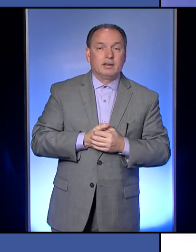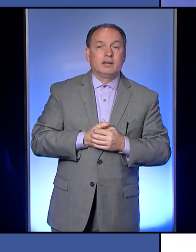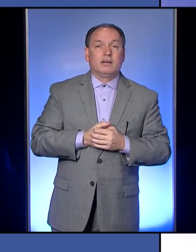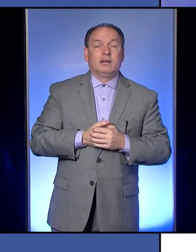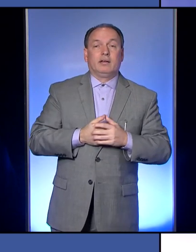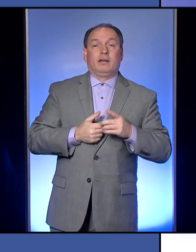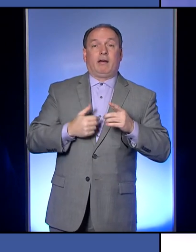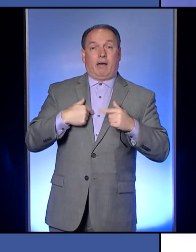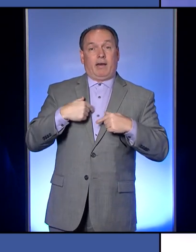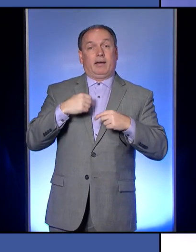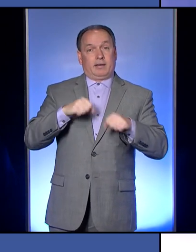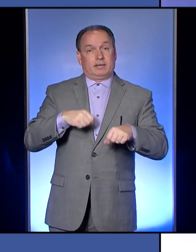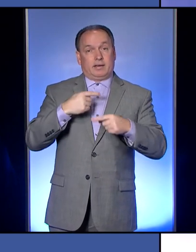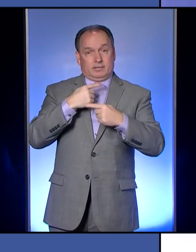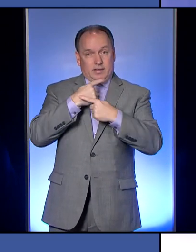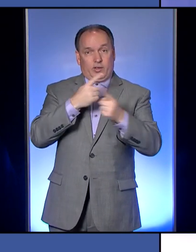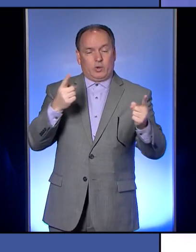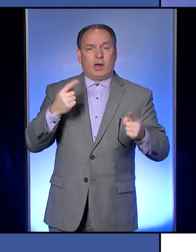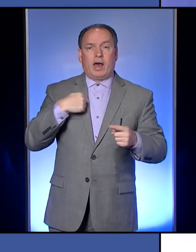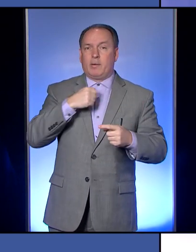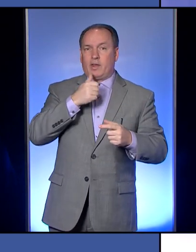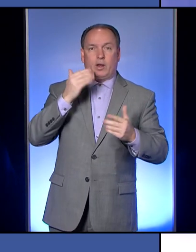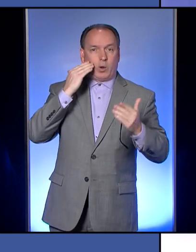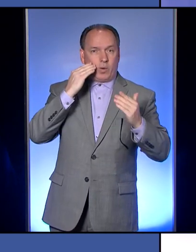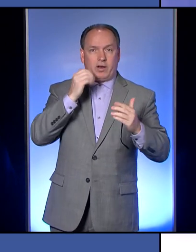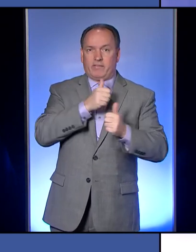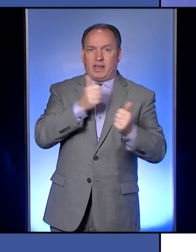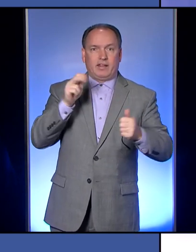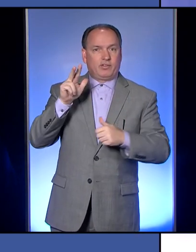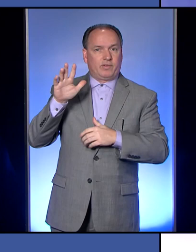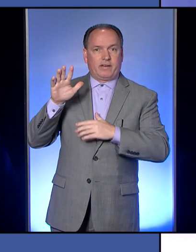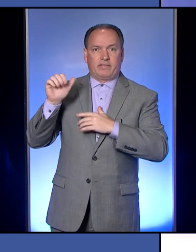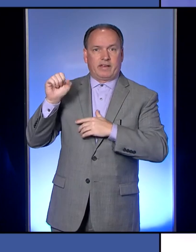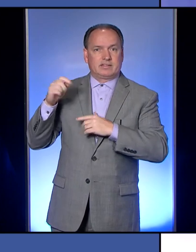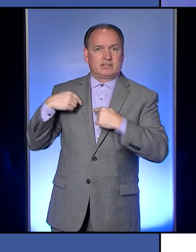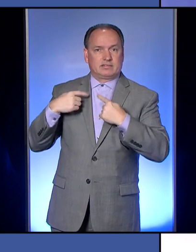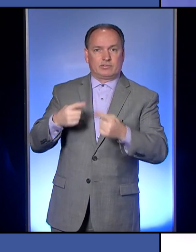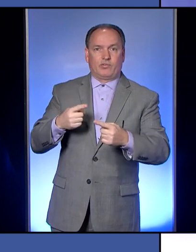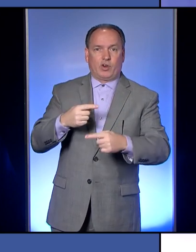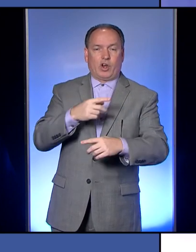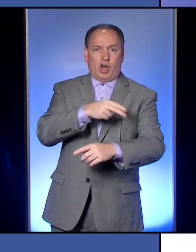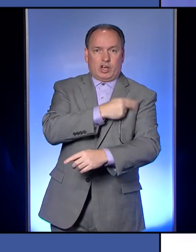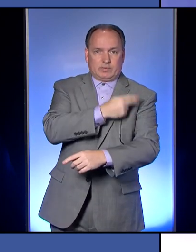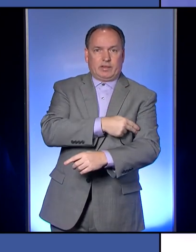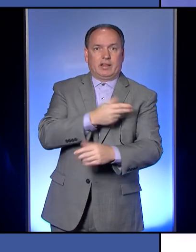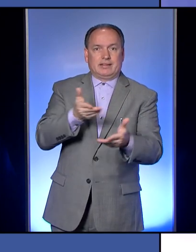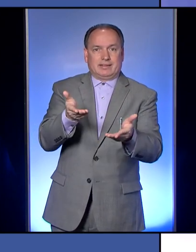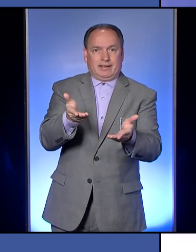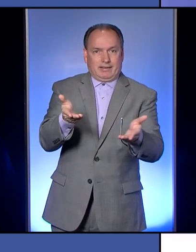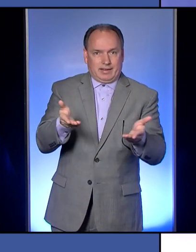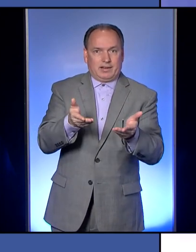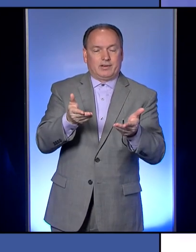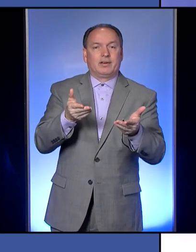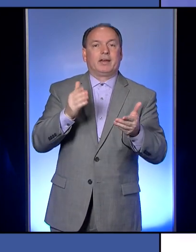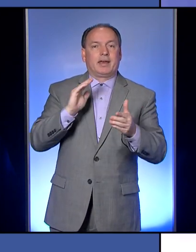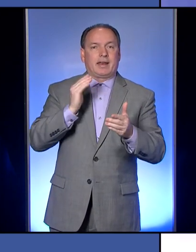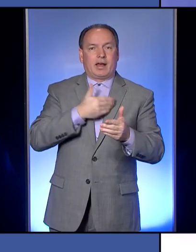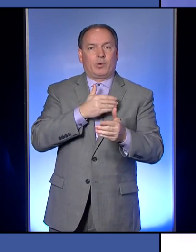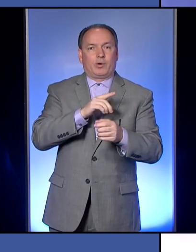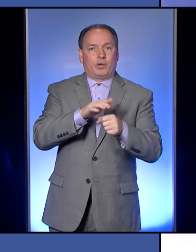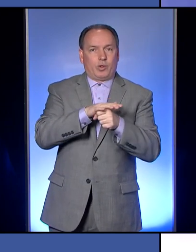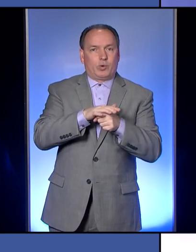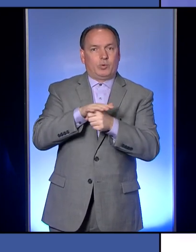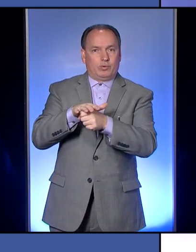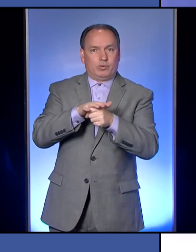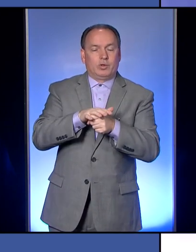am not aware of any of the 35 cases that we have that are hospitalized in any of our local hospitals or in